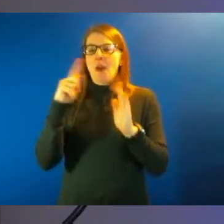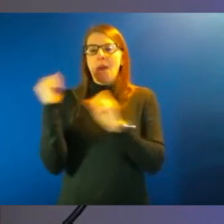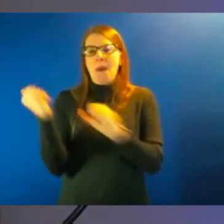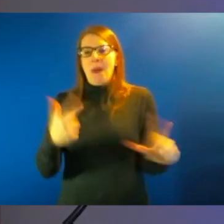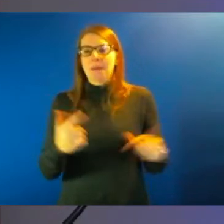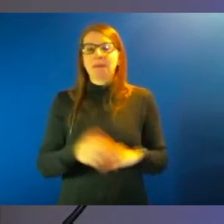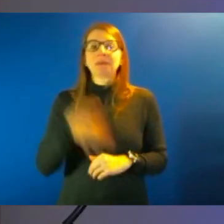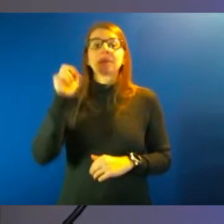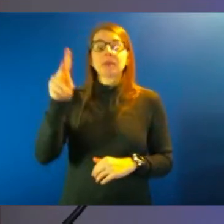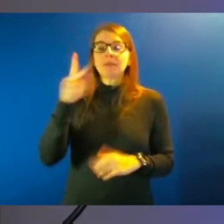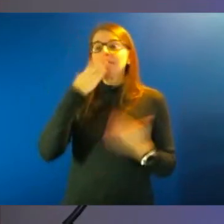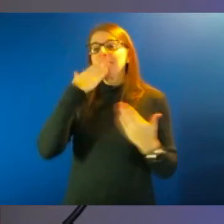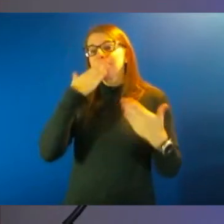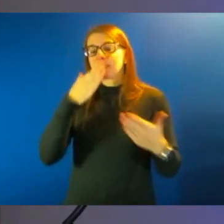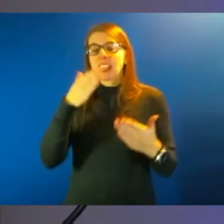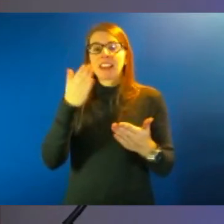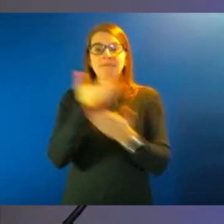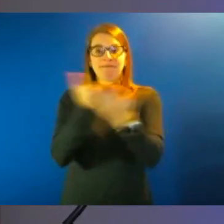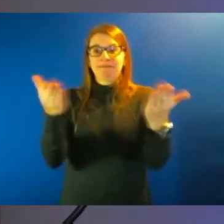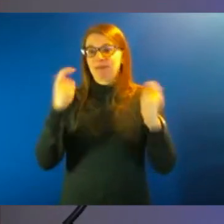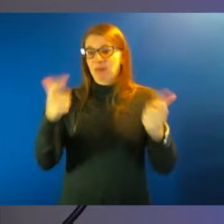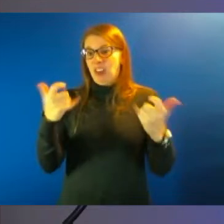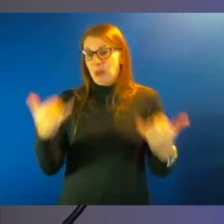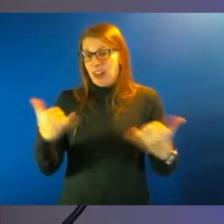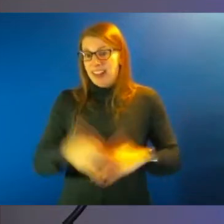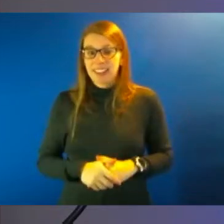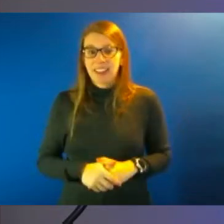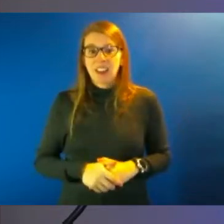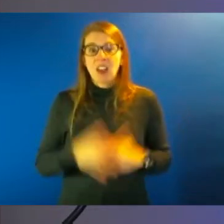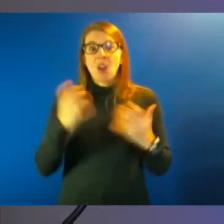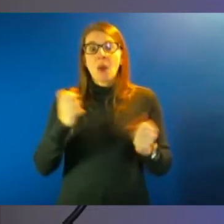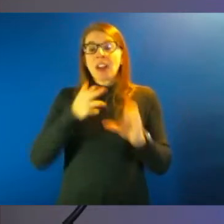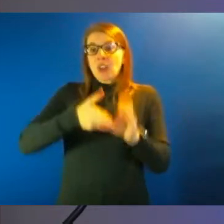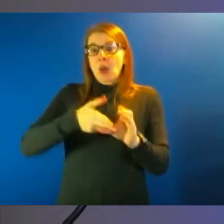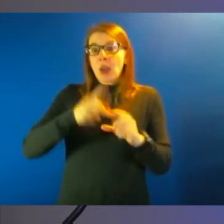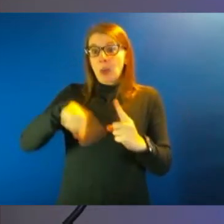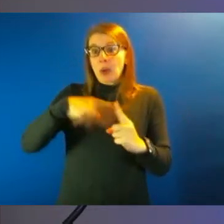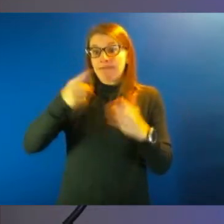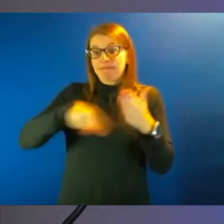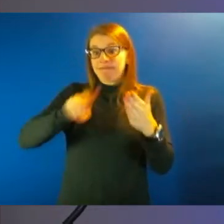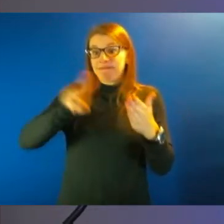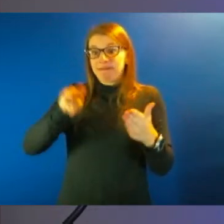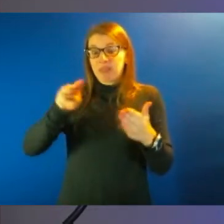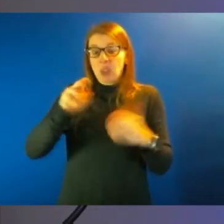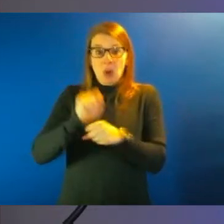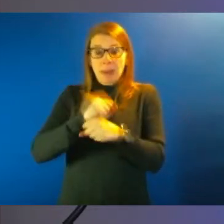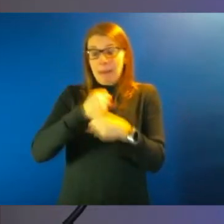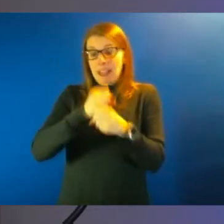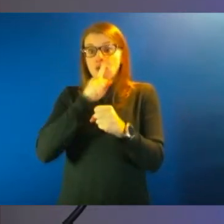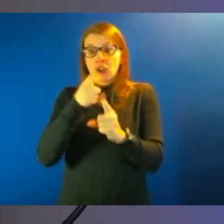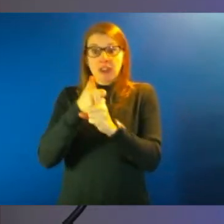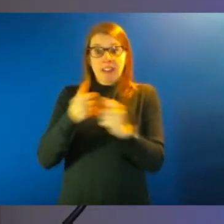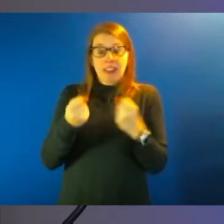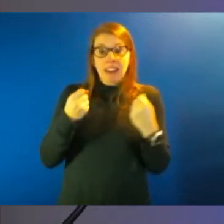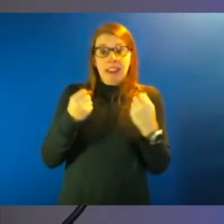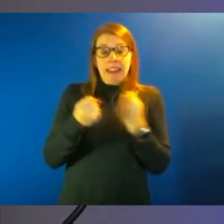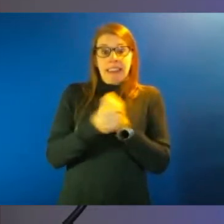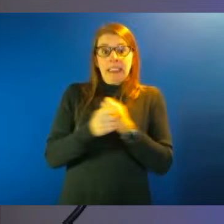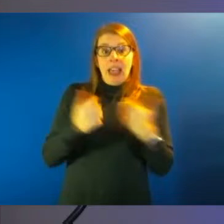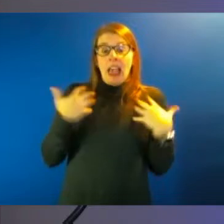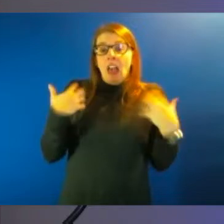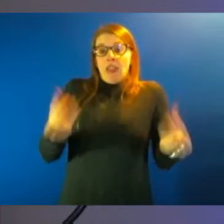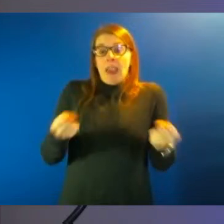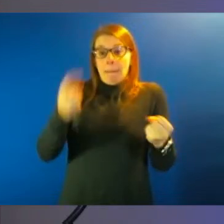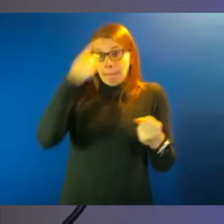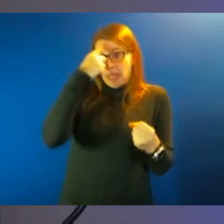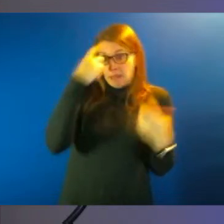so thank you so much, everyone, for being with us today. We want you to join us on Monday as we work to make sure that you can stay healthy mentally, as well as get ready